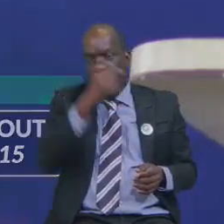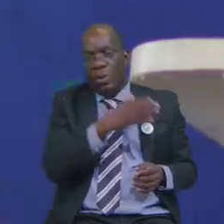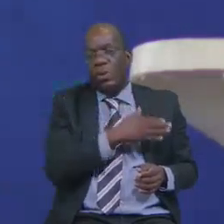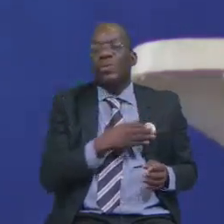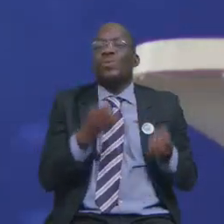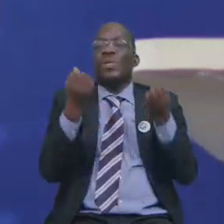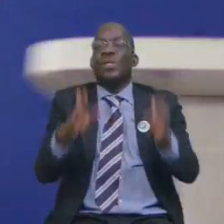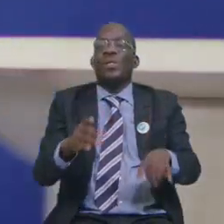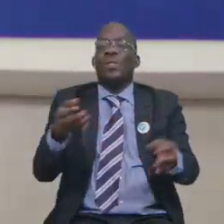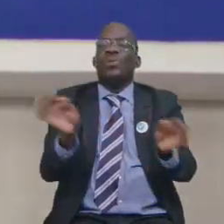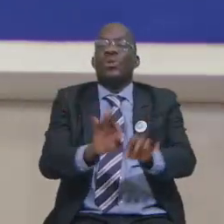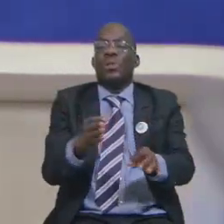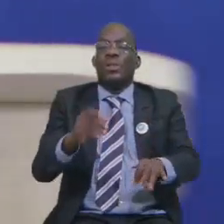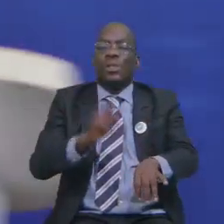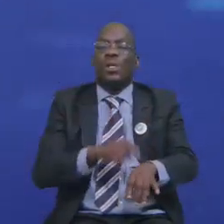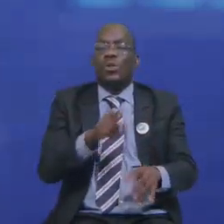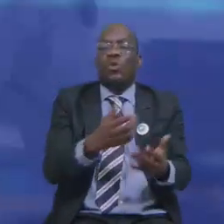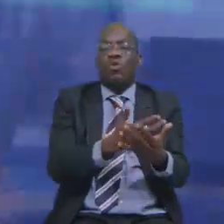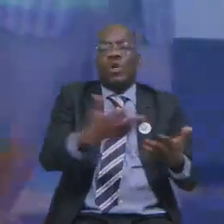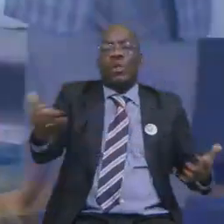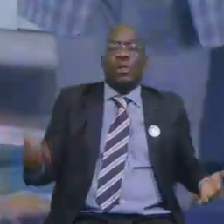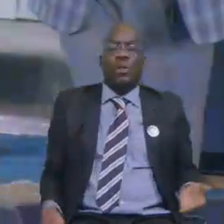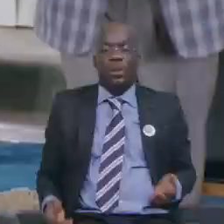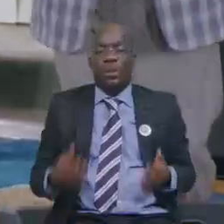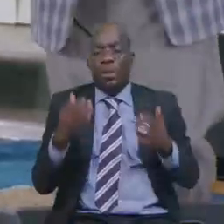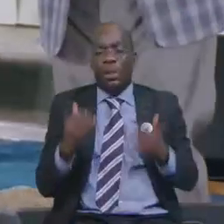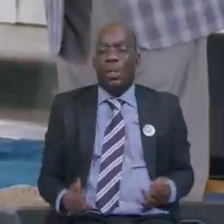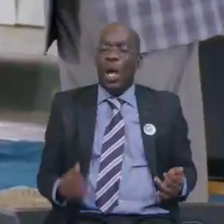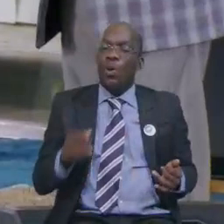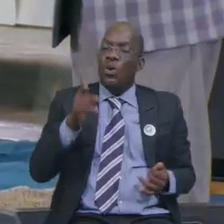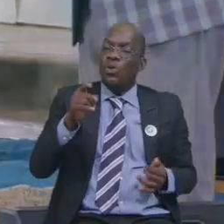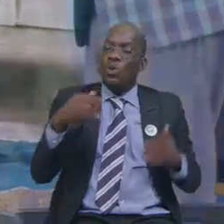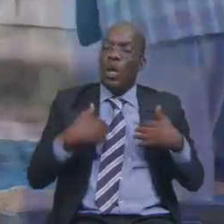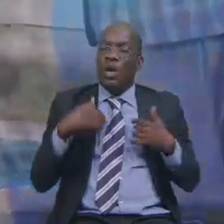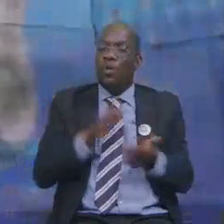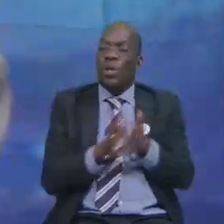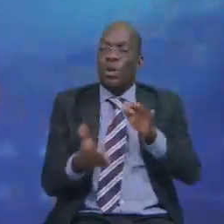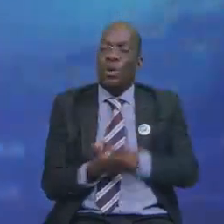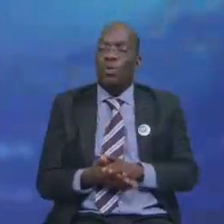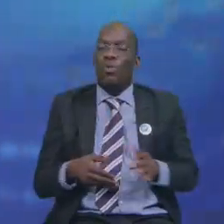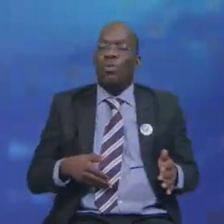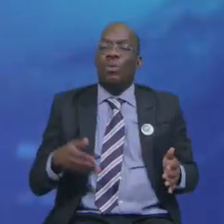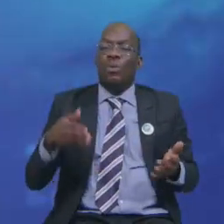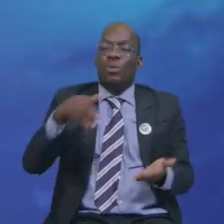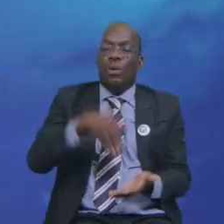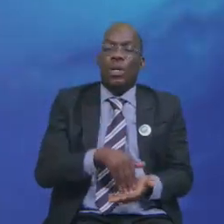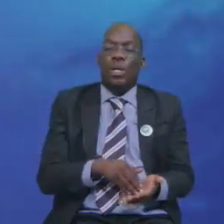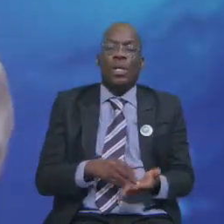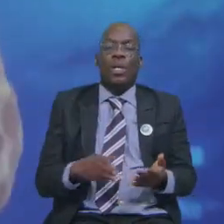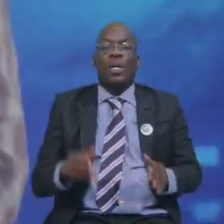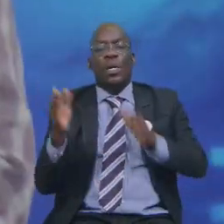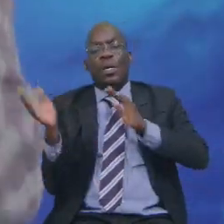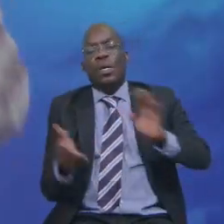you throw away. And it says, now you are born again, lay aside all malice and